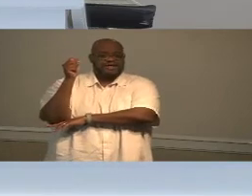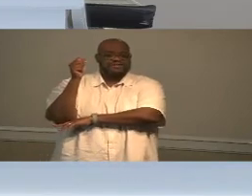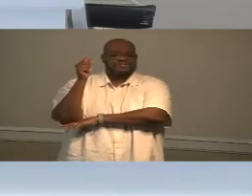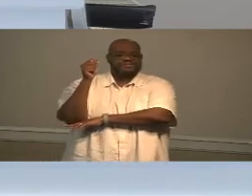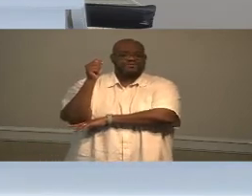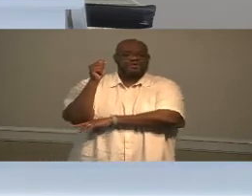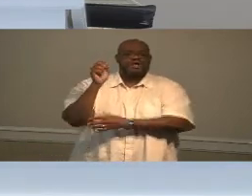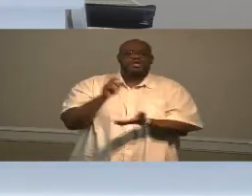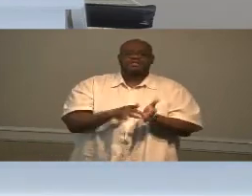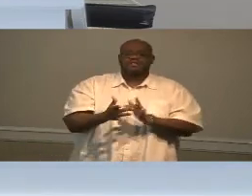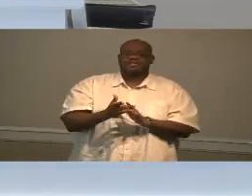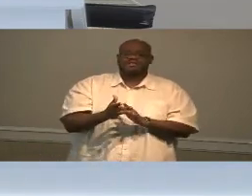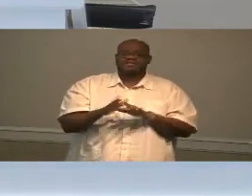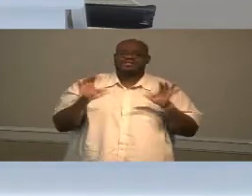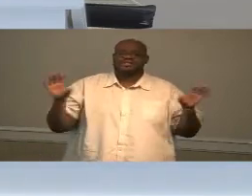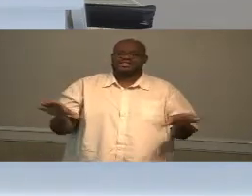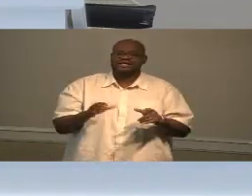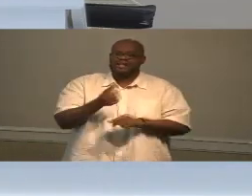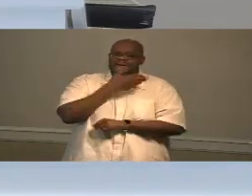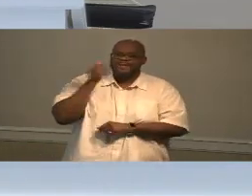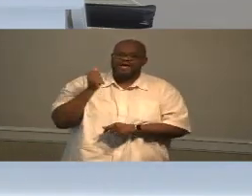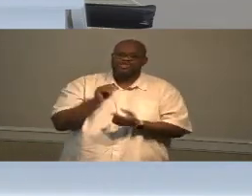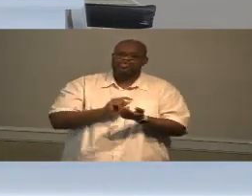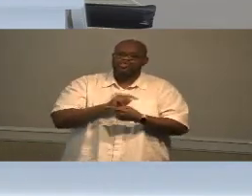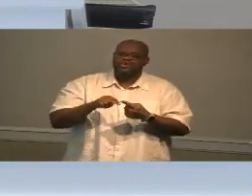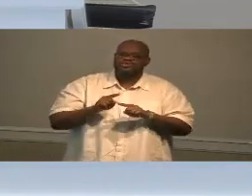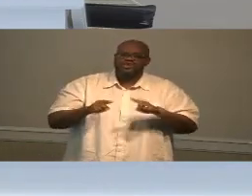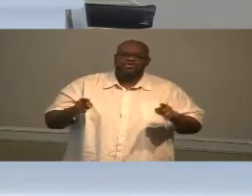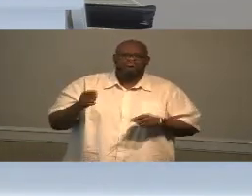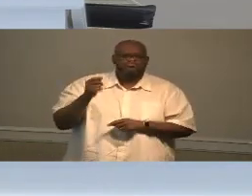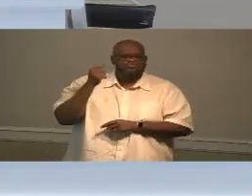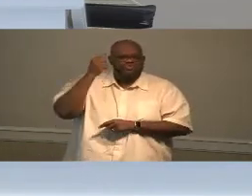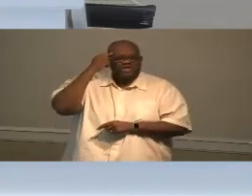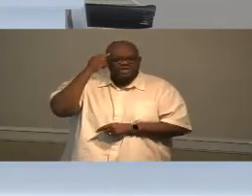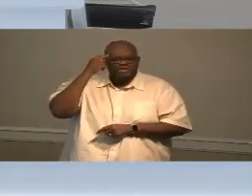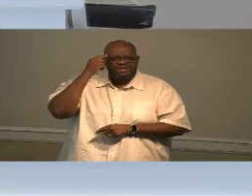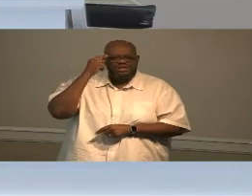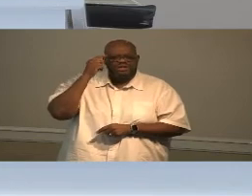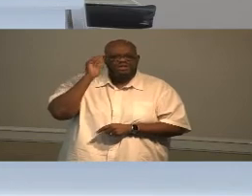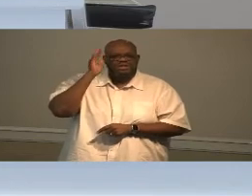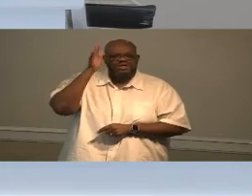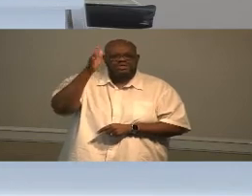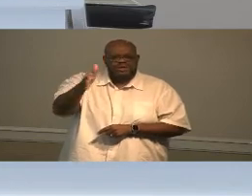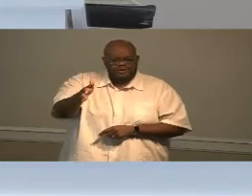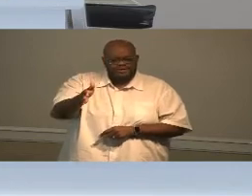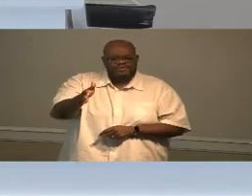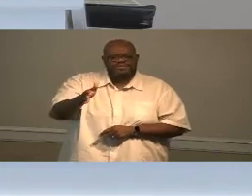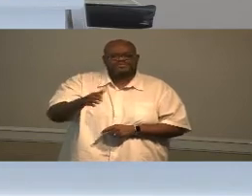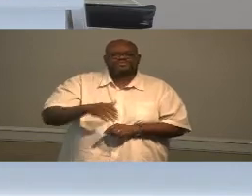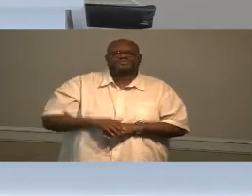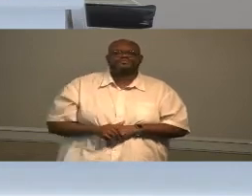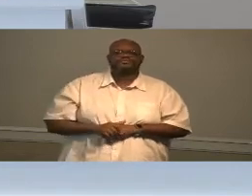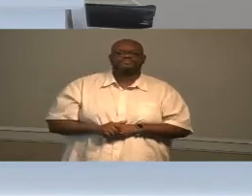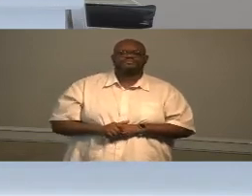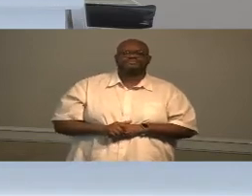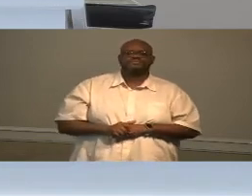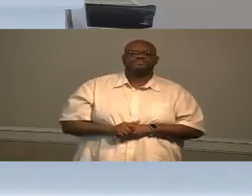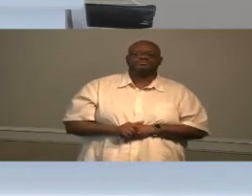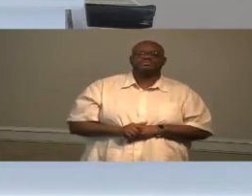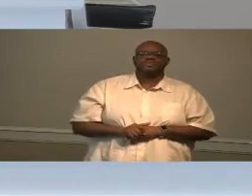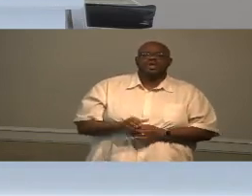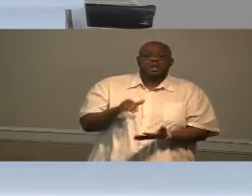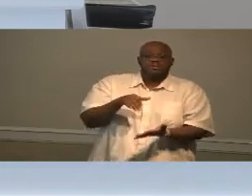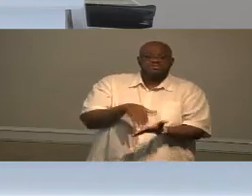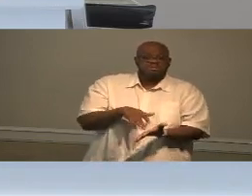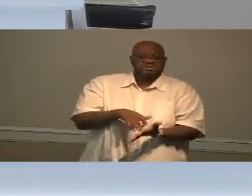that Jesus does his best work when you least expect it. There in the storm, the